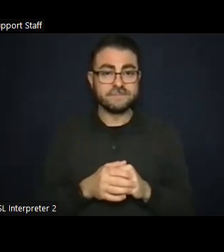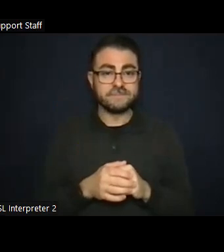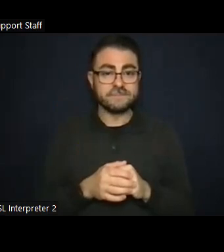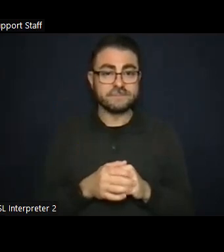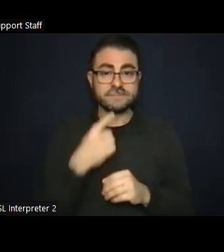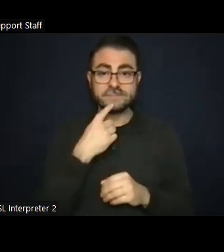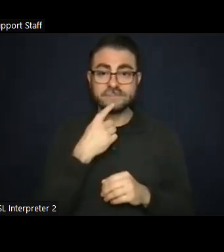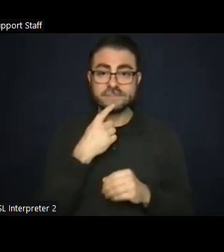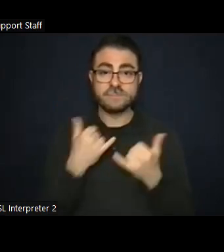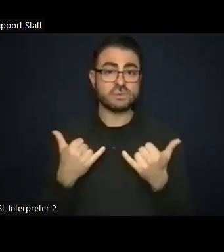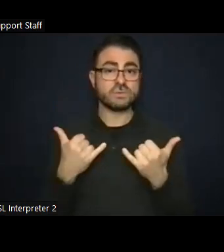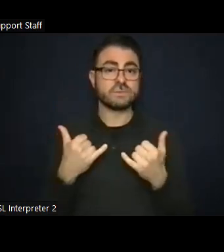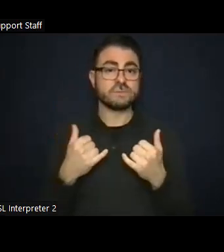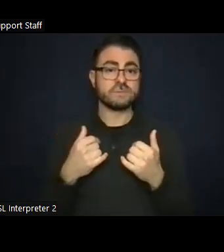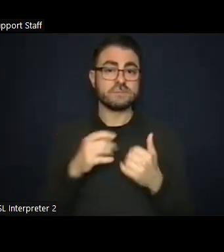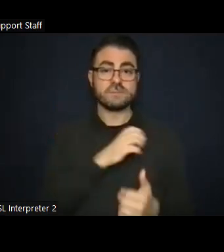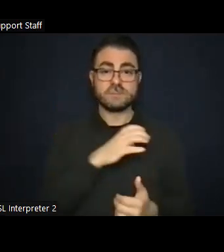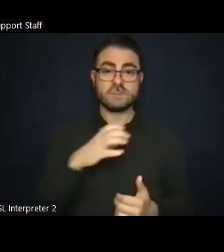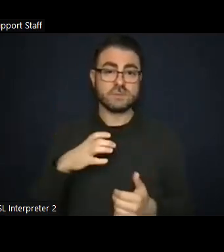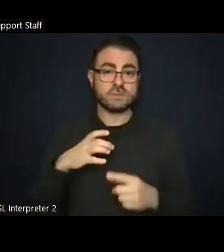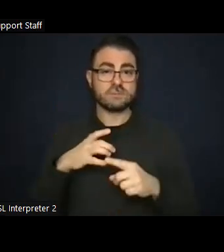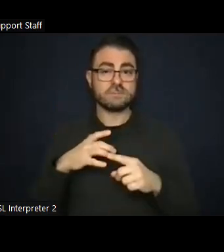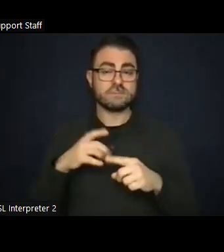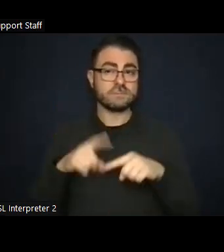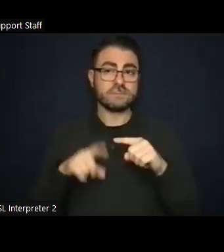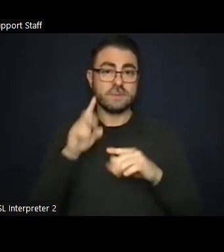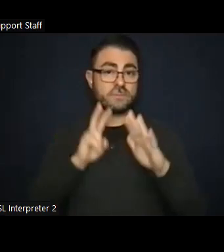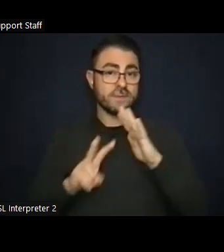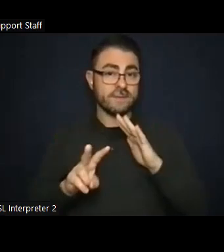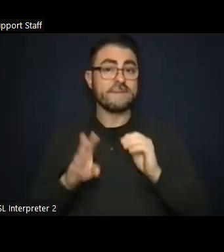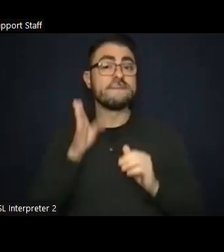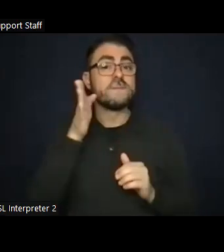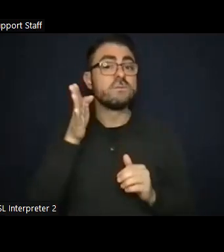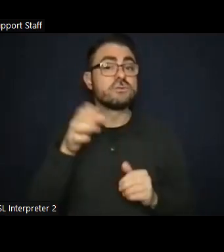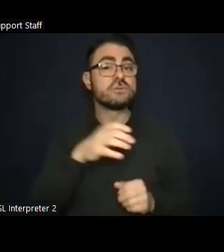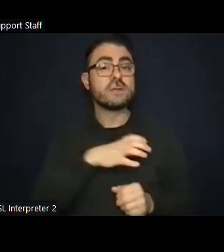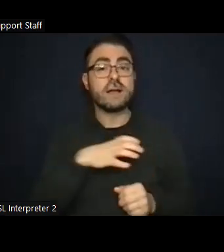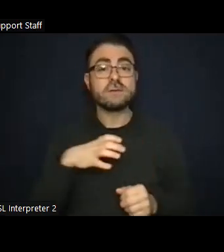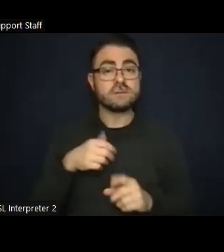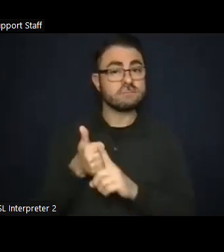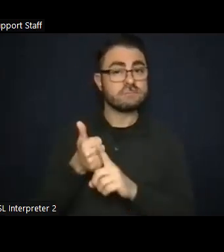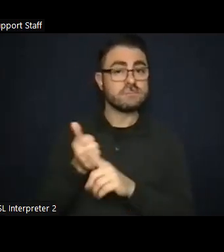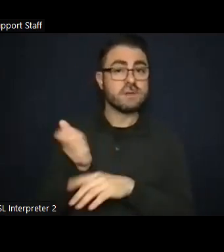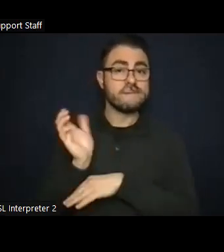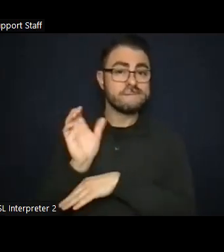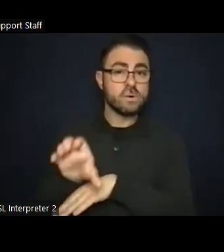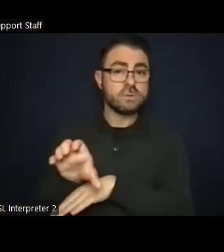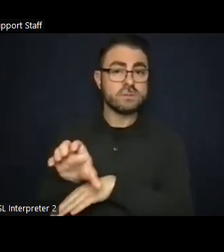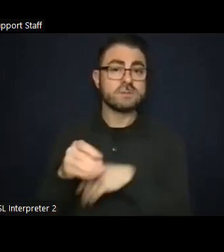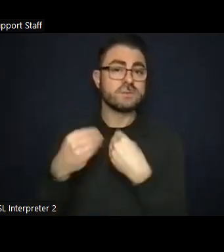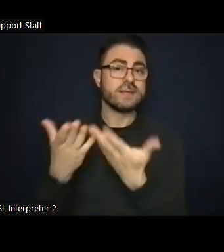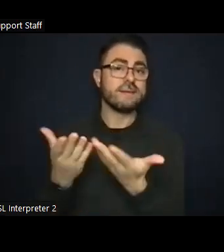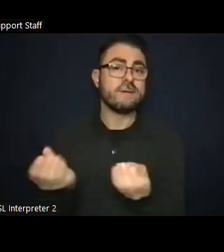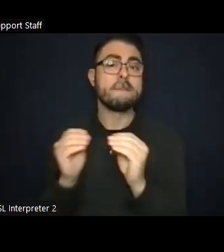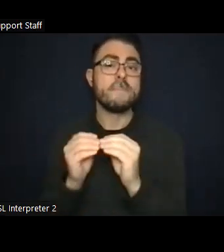current council would predict that future councils might be forced to give more money than they would